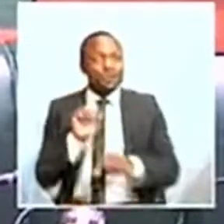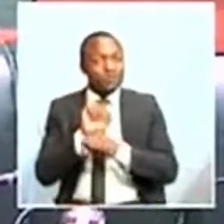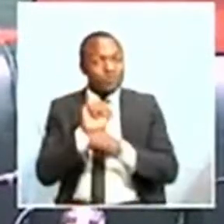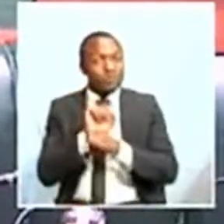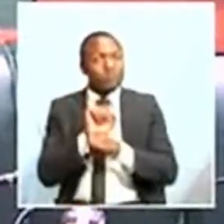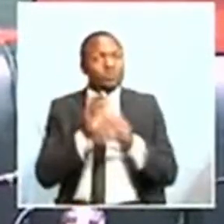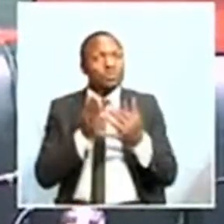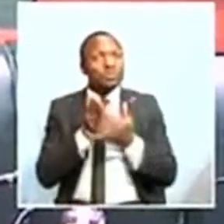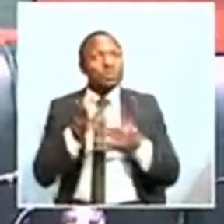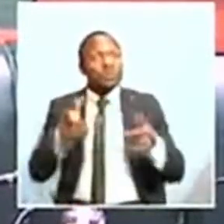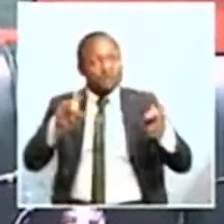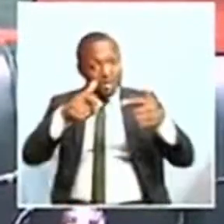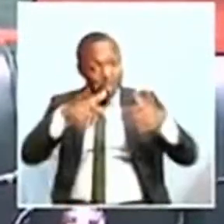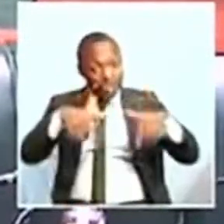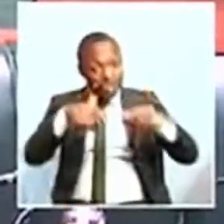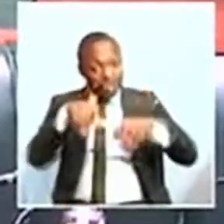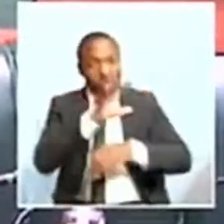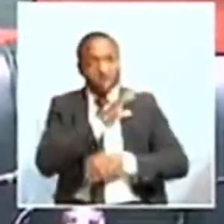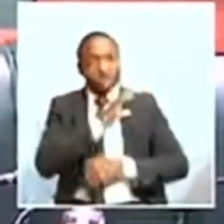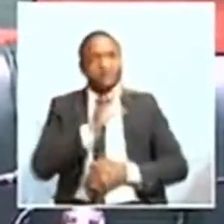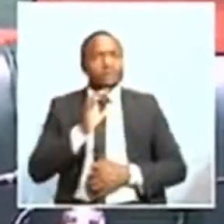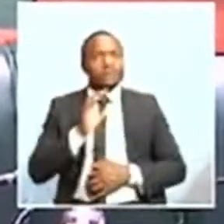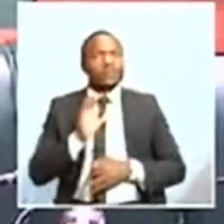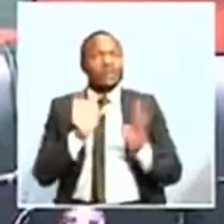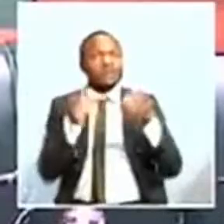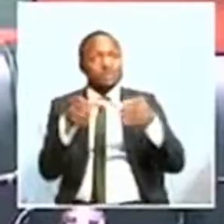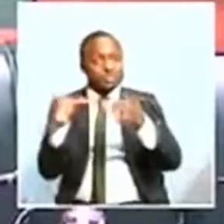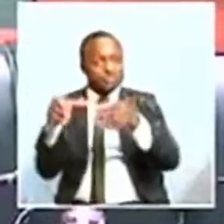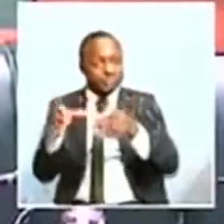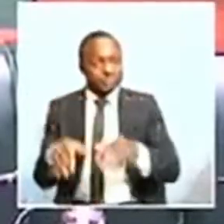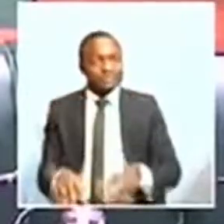local councils